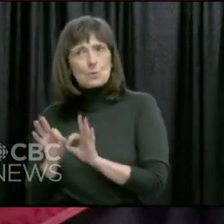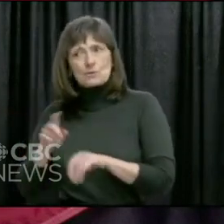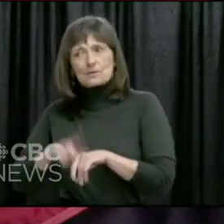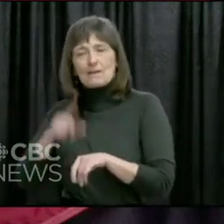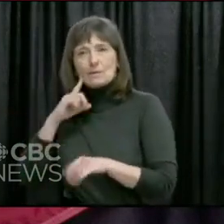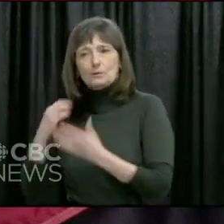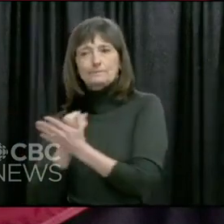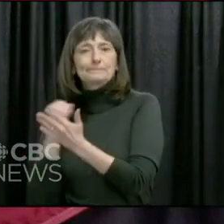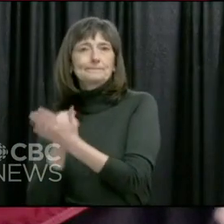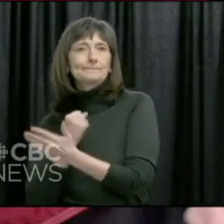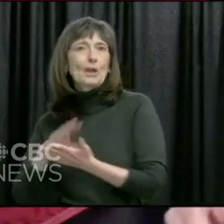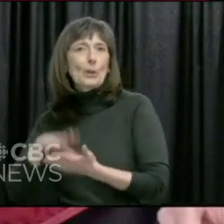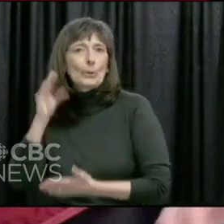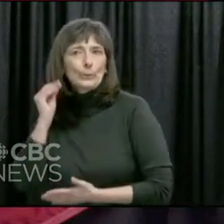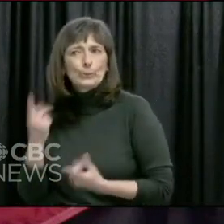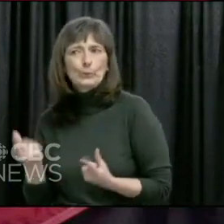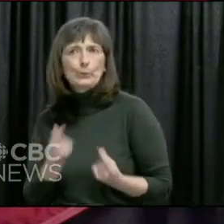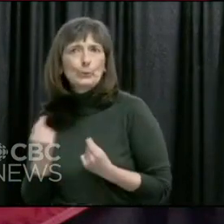disruption. And